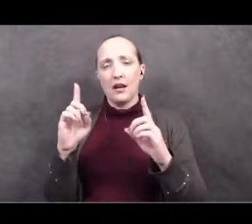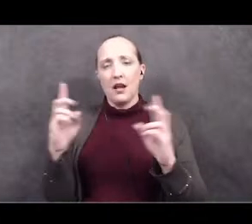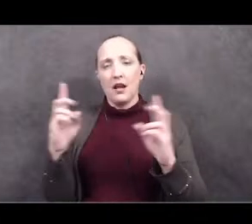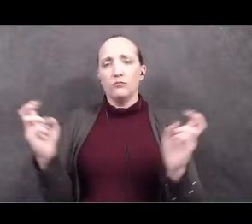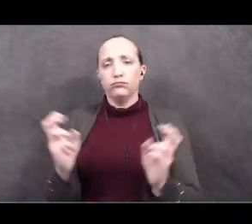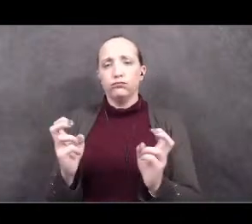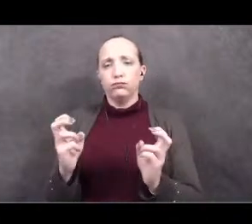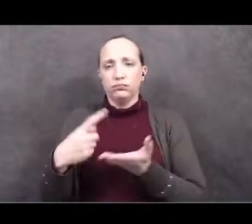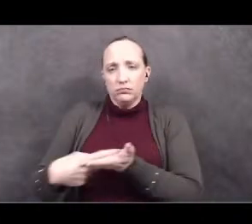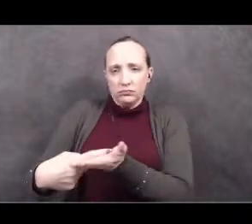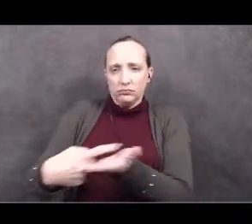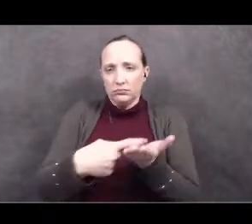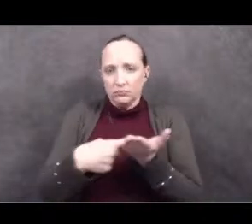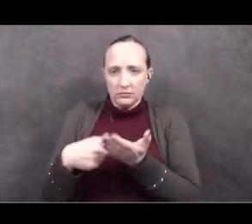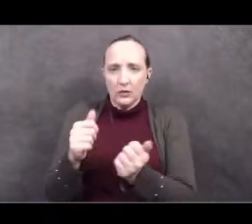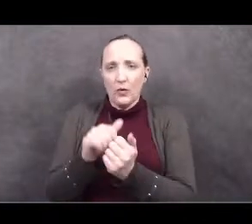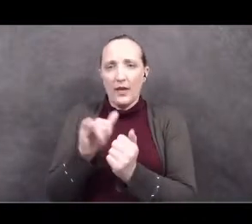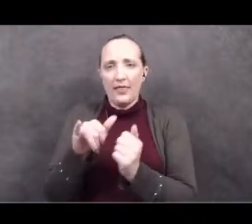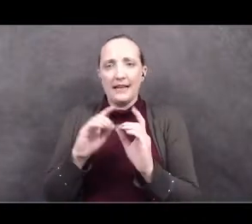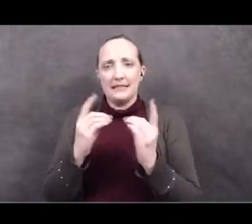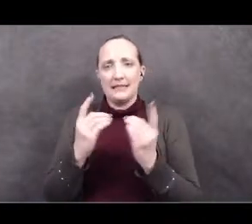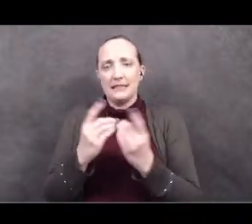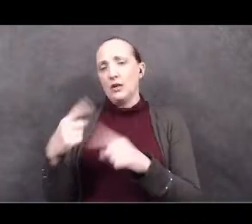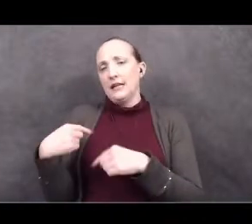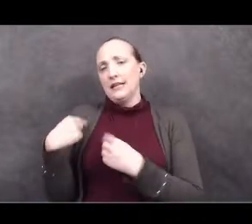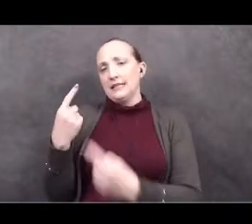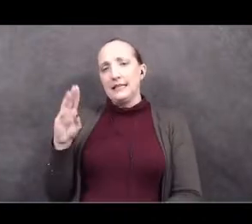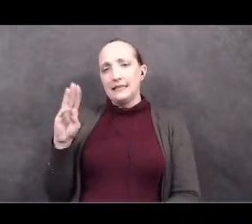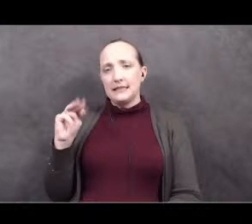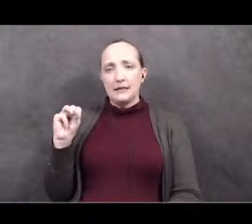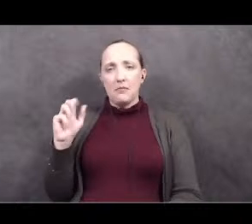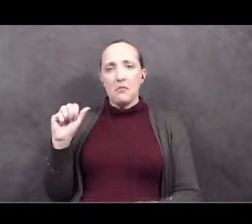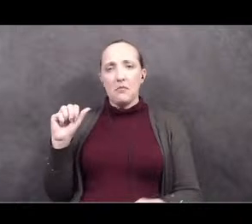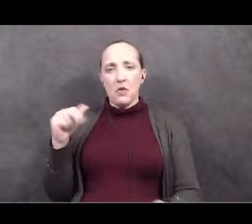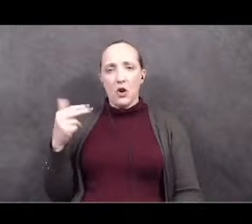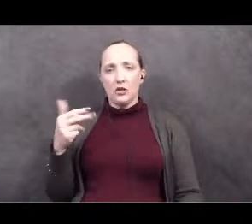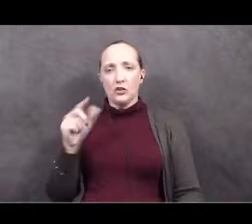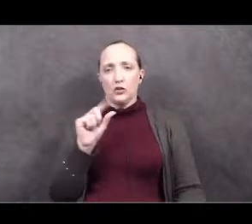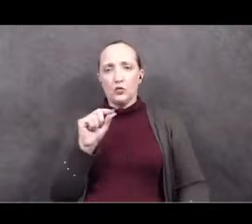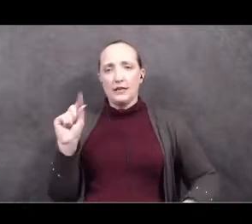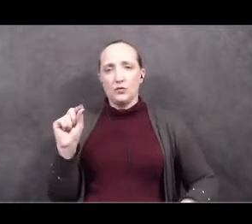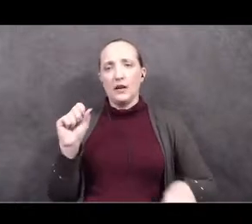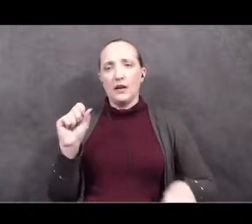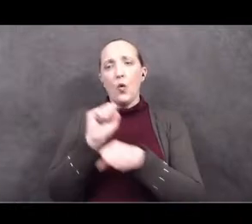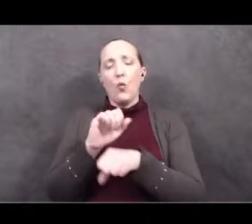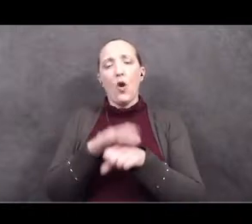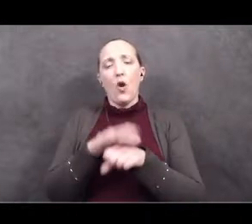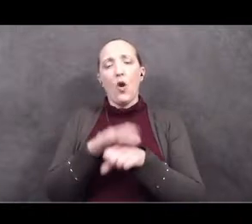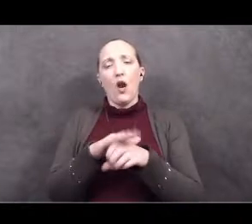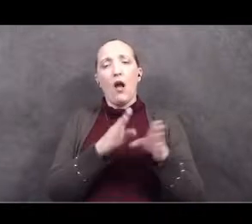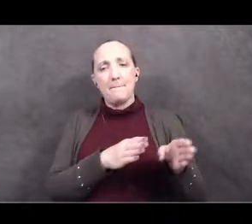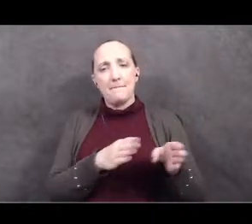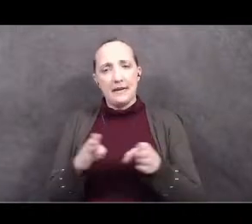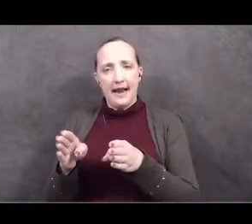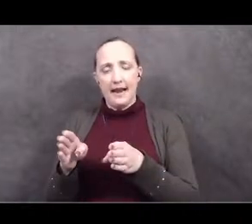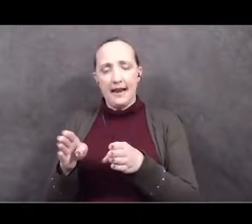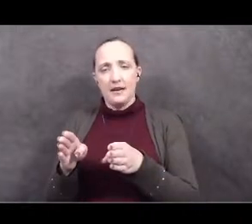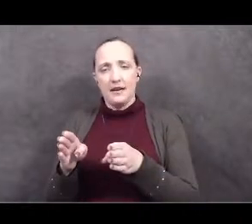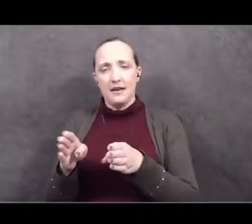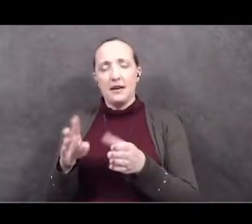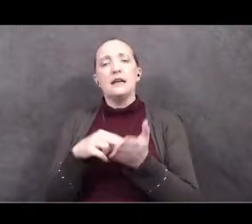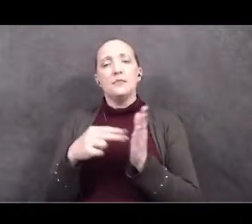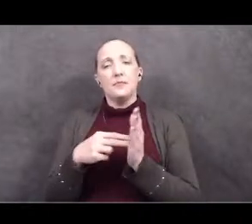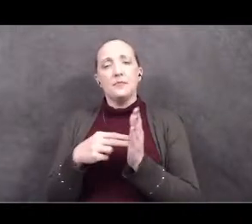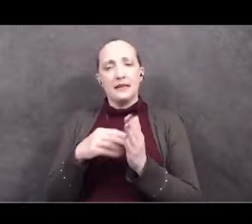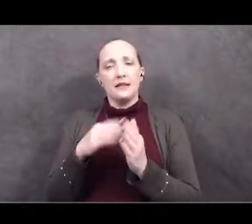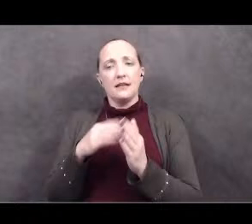working with the district since March 2020 working on a plan that at some point we will return